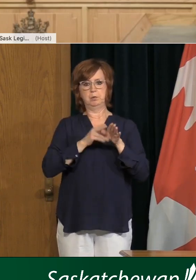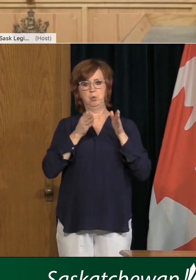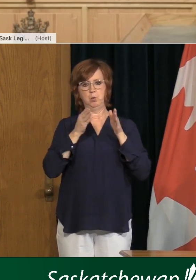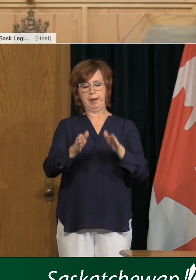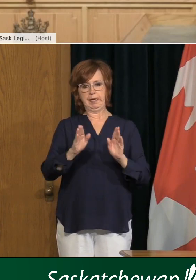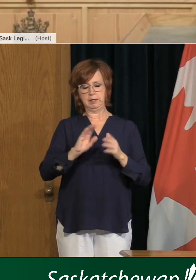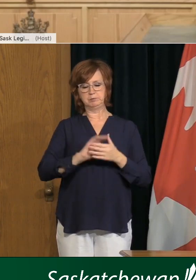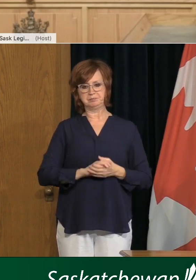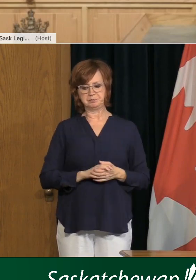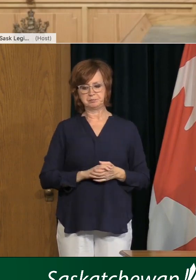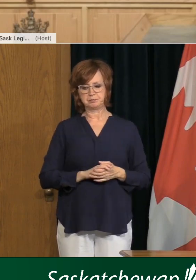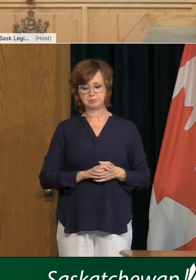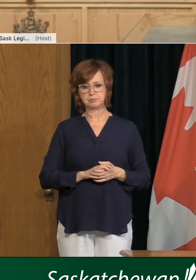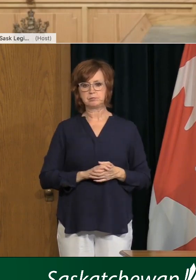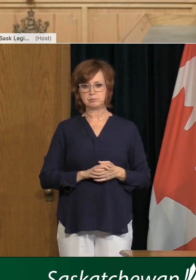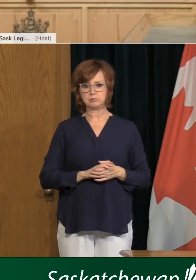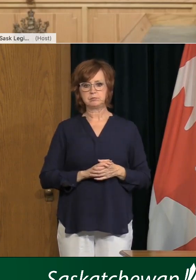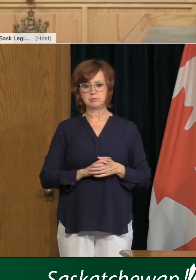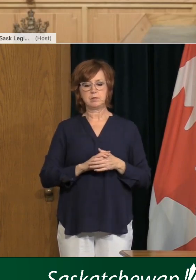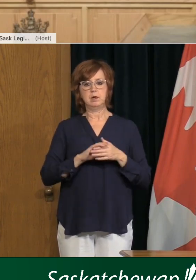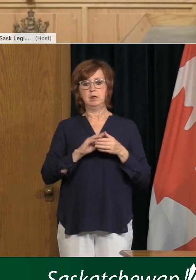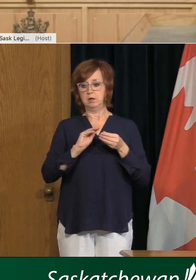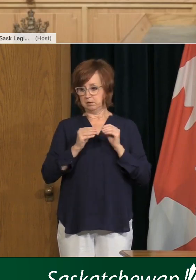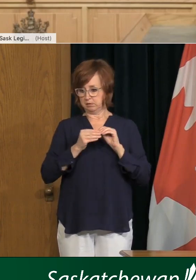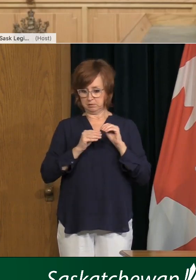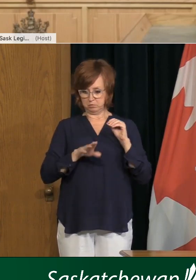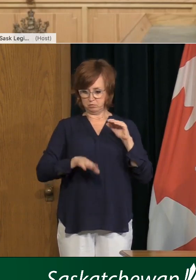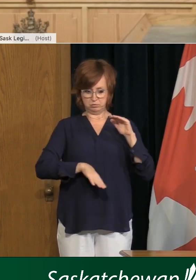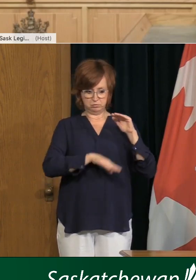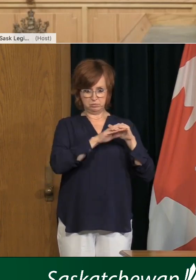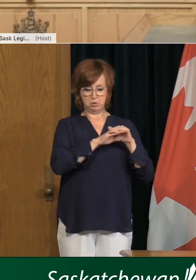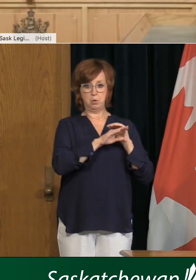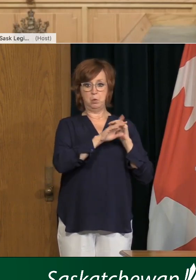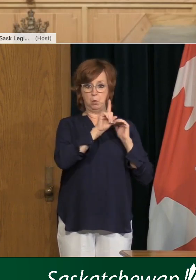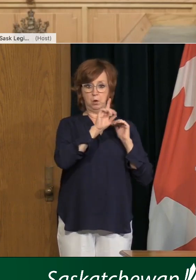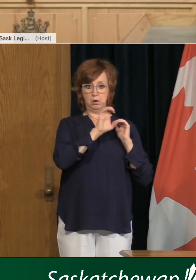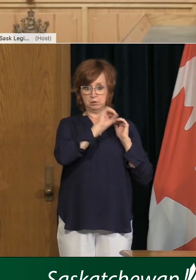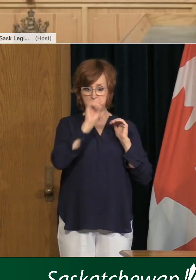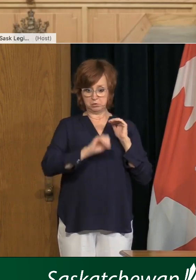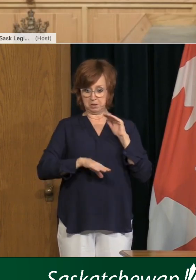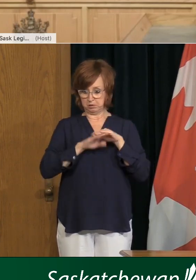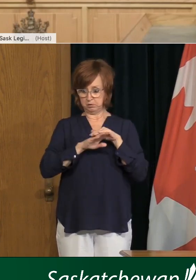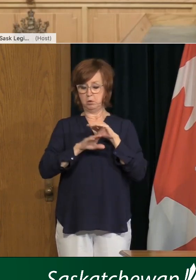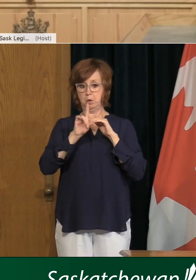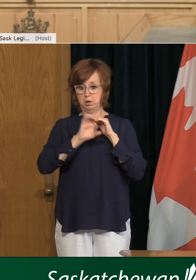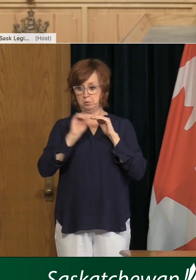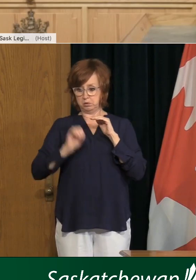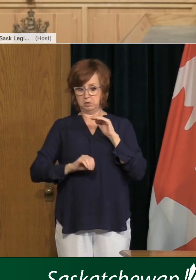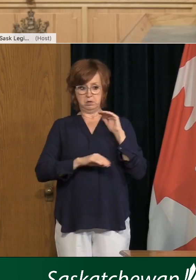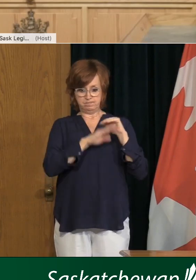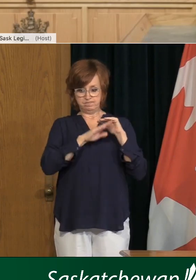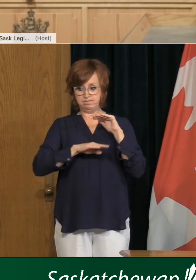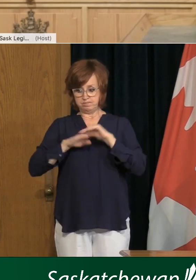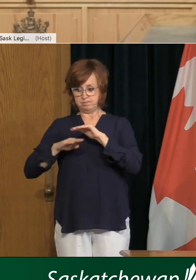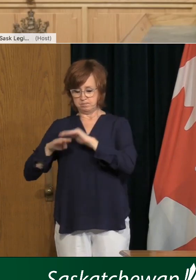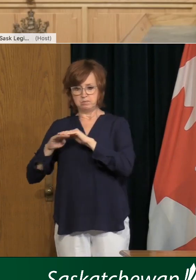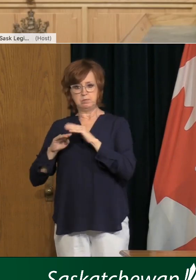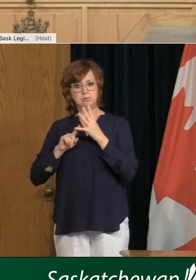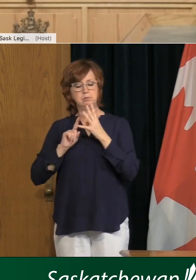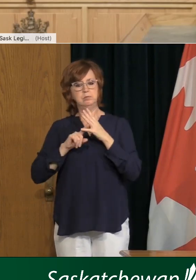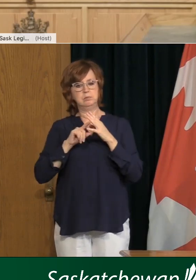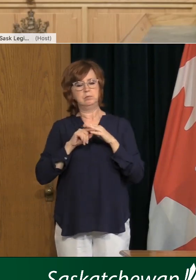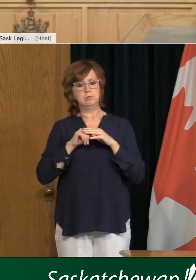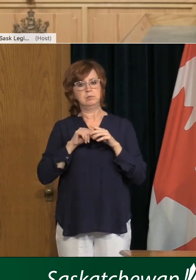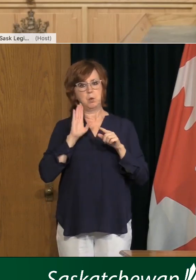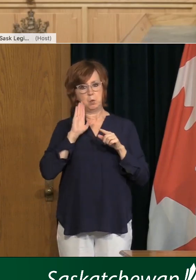were being performed prior to the advent of COVID-19 and this pandemic, but we know that with the new ways of working